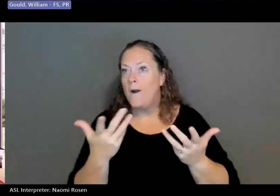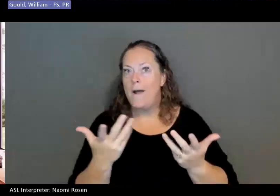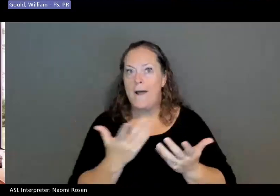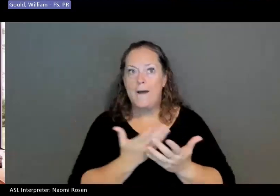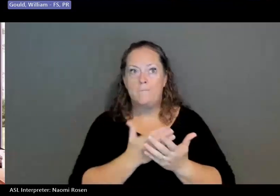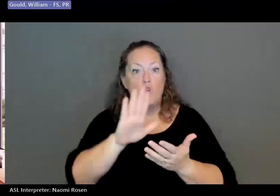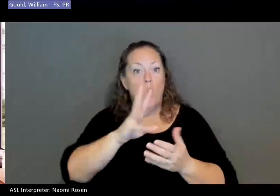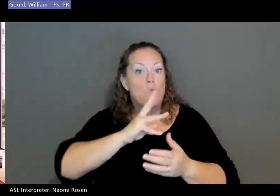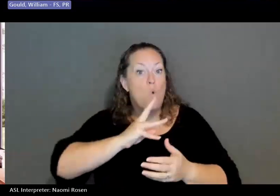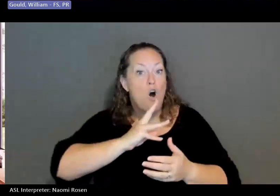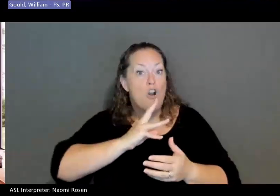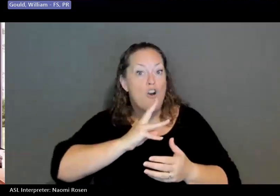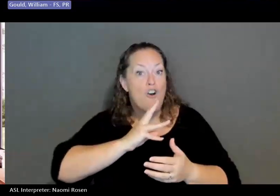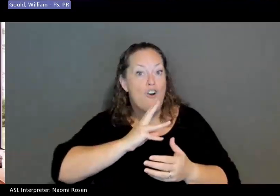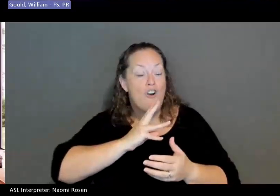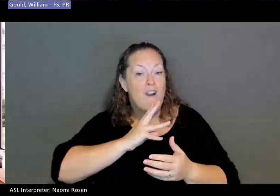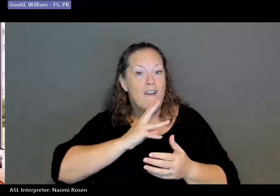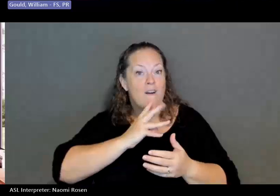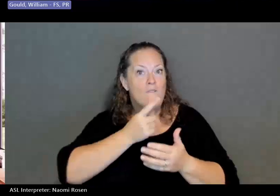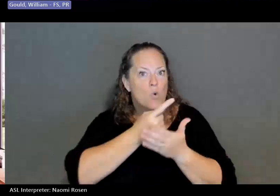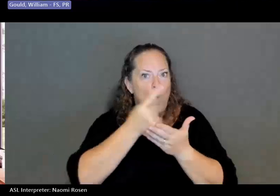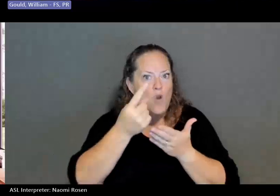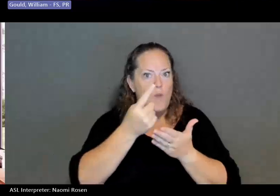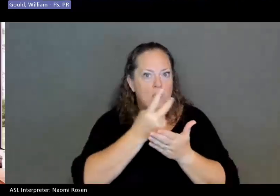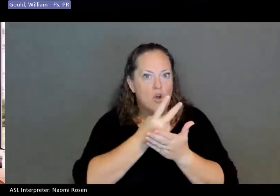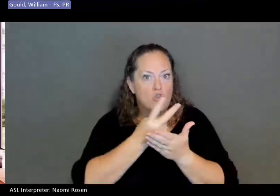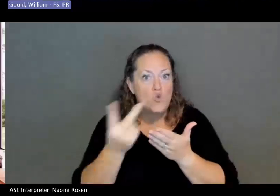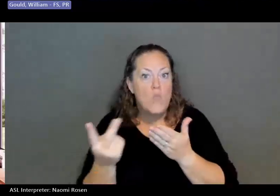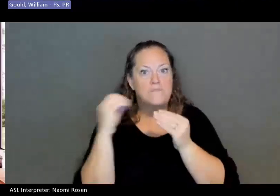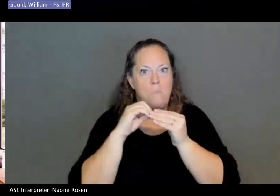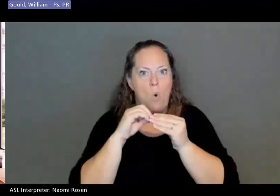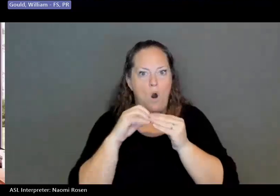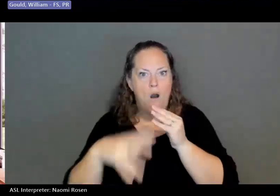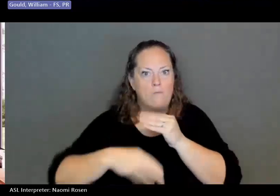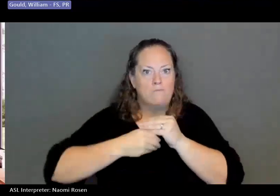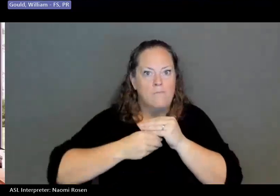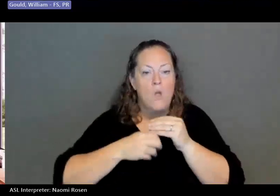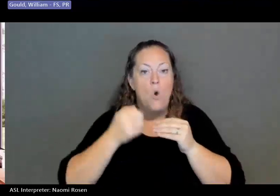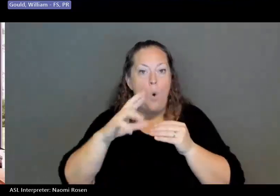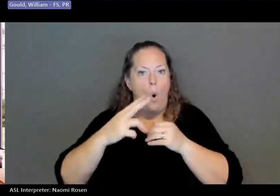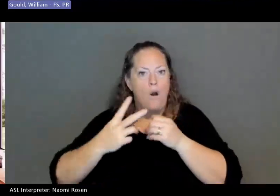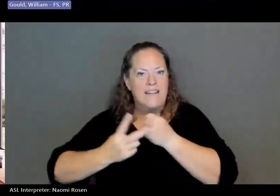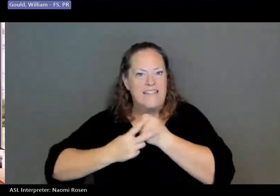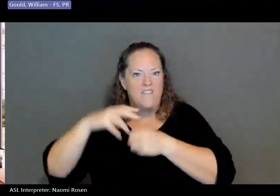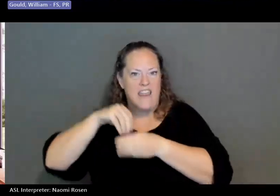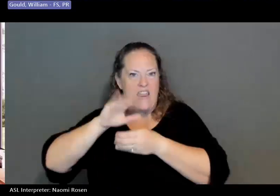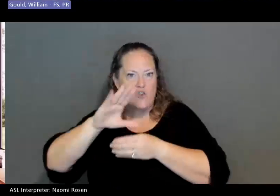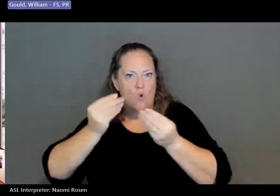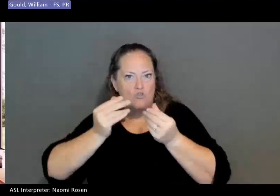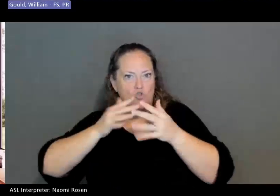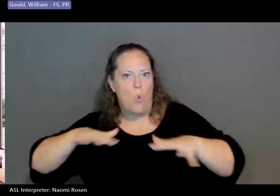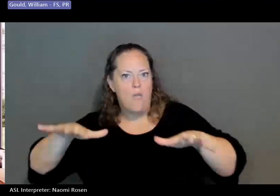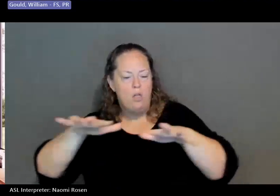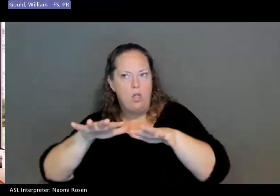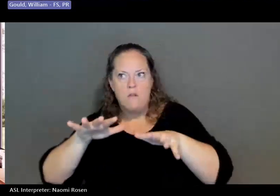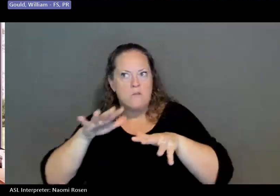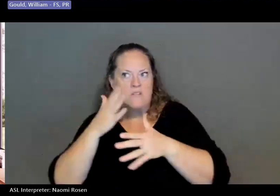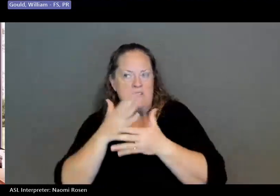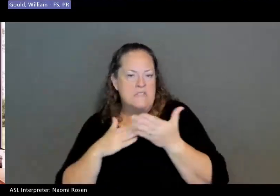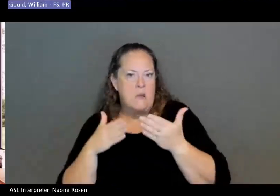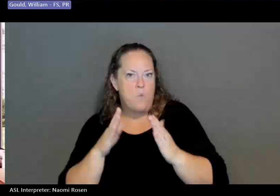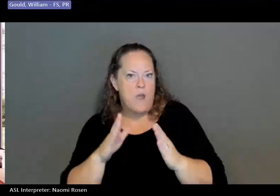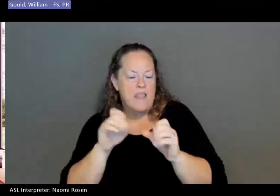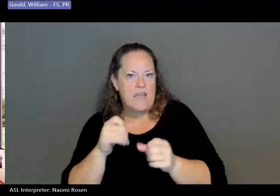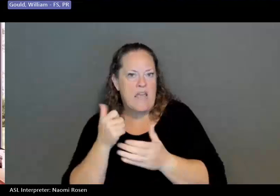your water supply a week, 2 weeks longer, retain that in your soils in some way that'll help you